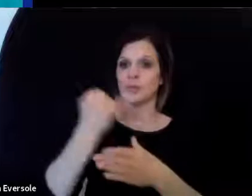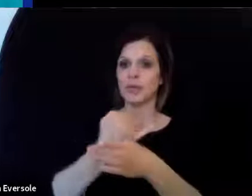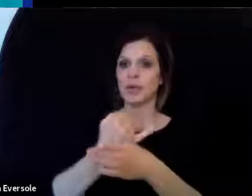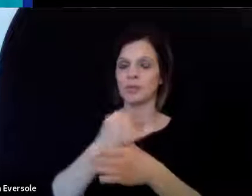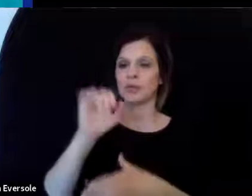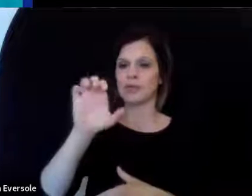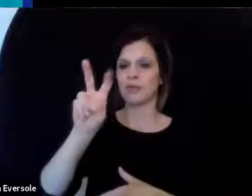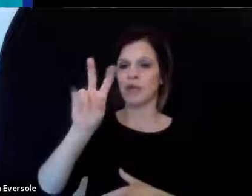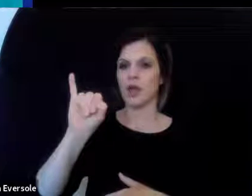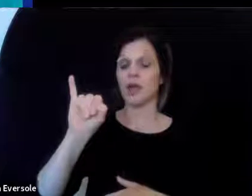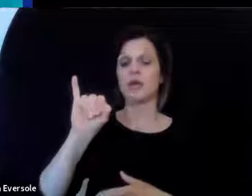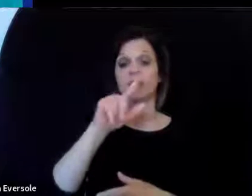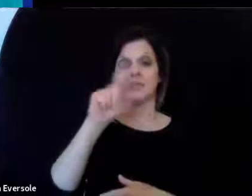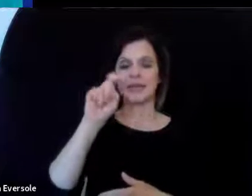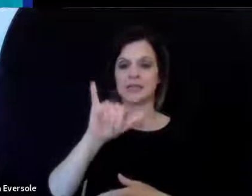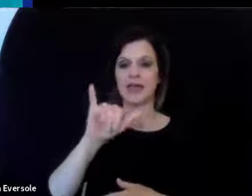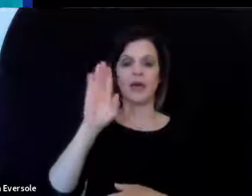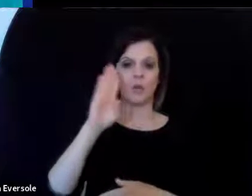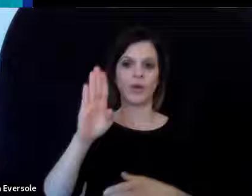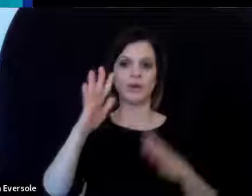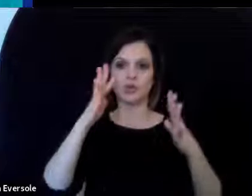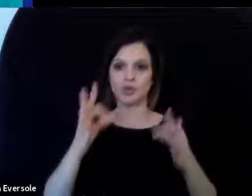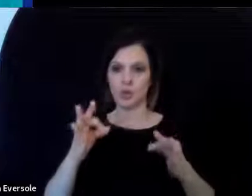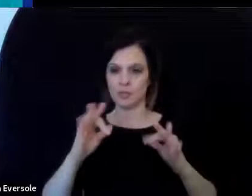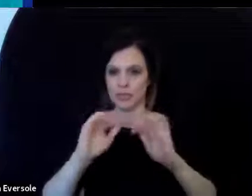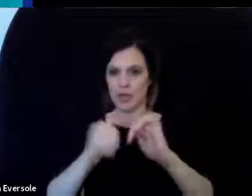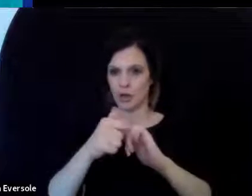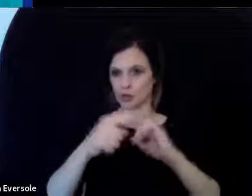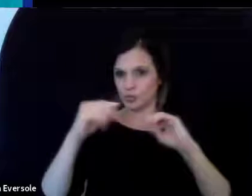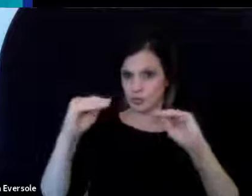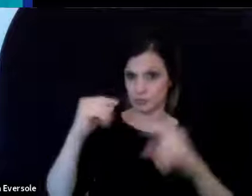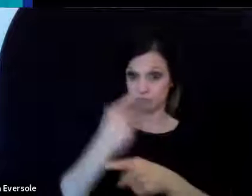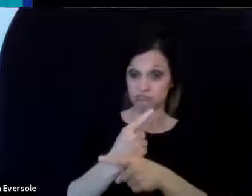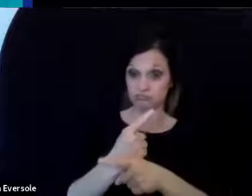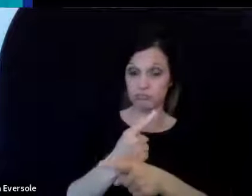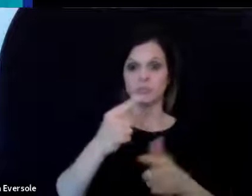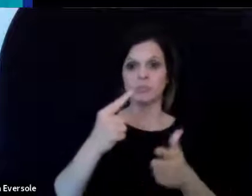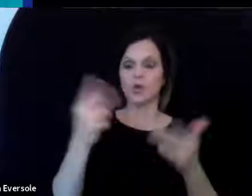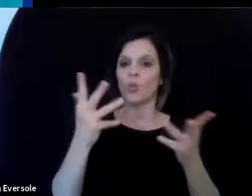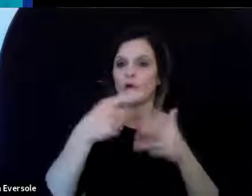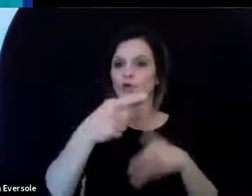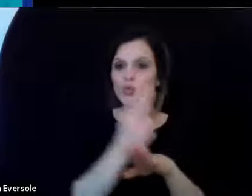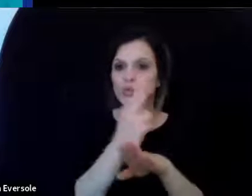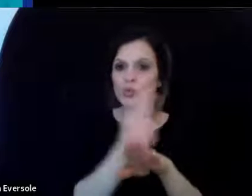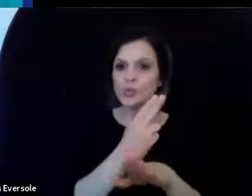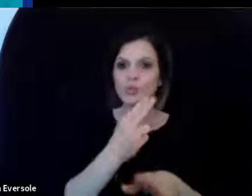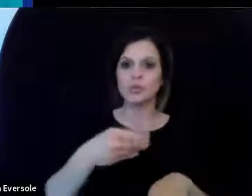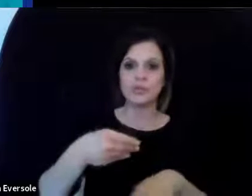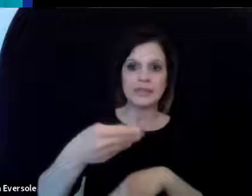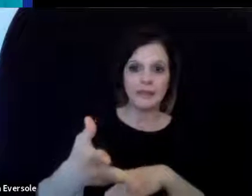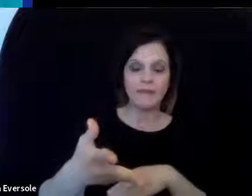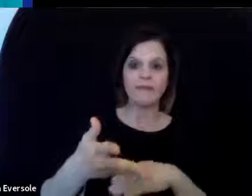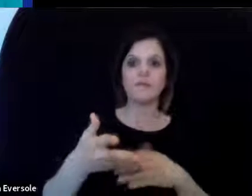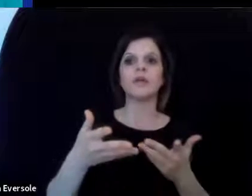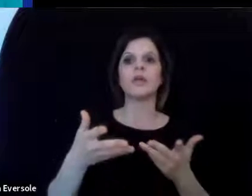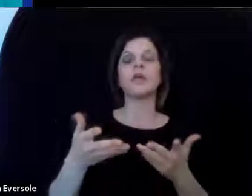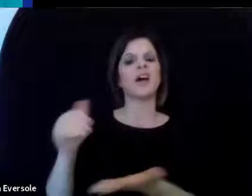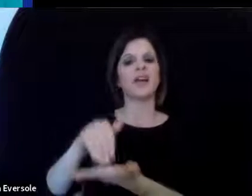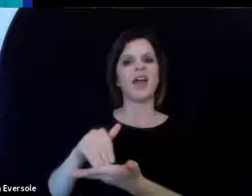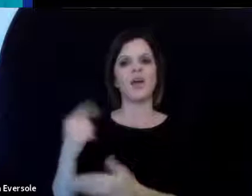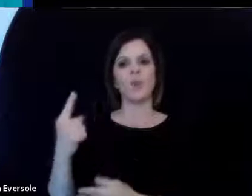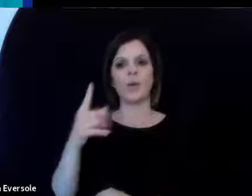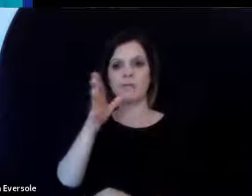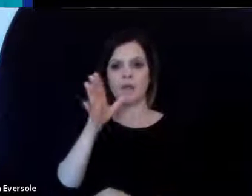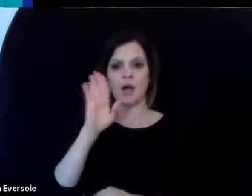your instructional practice will look like, right? What kind of materials that you need to give, which again, one of the moms that will be with us